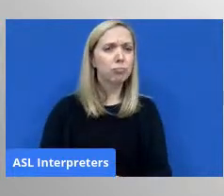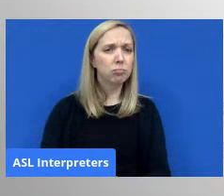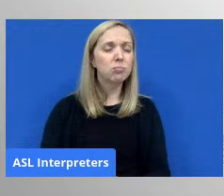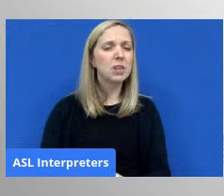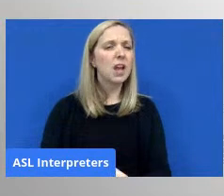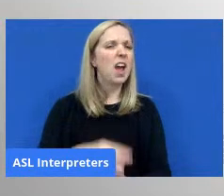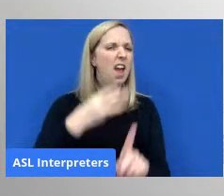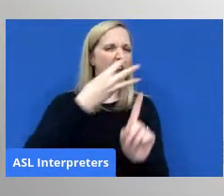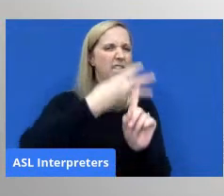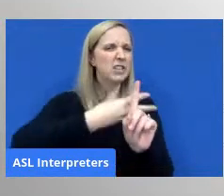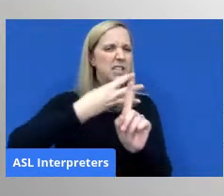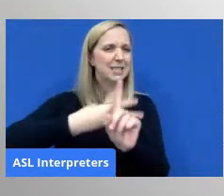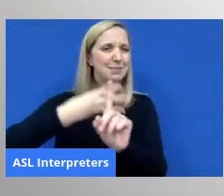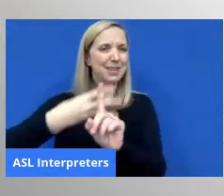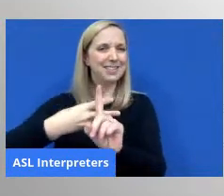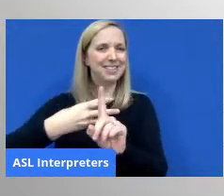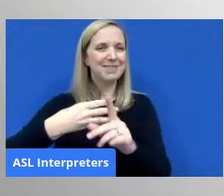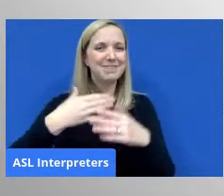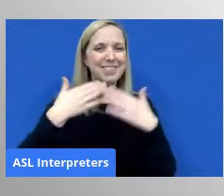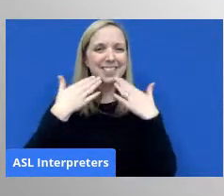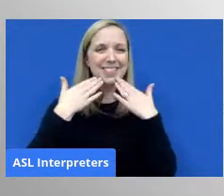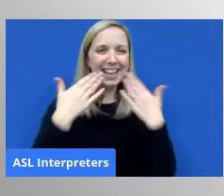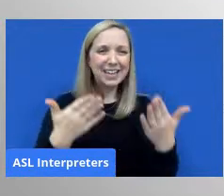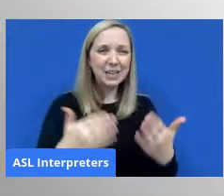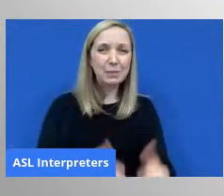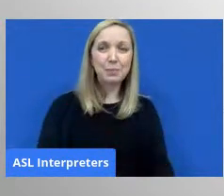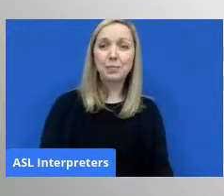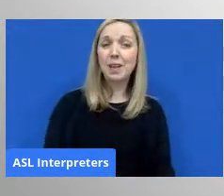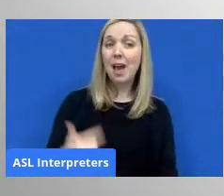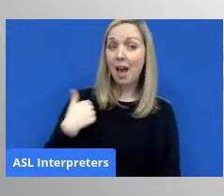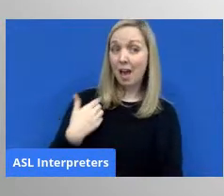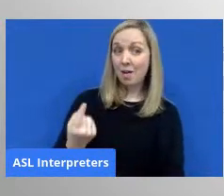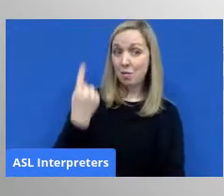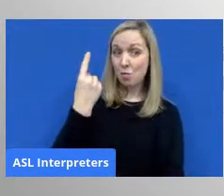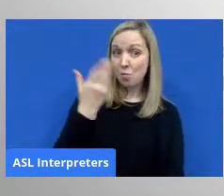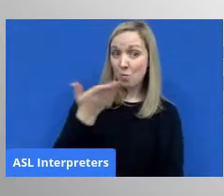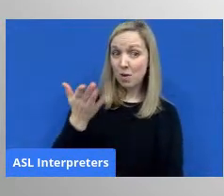6 months. Thank you. I have one thing.